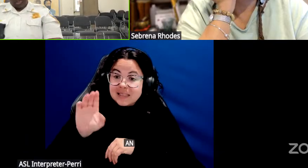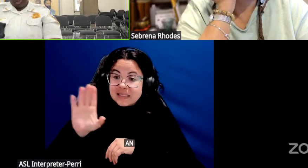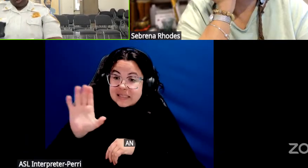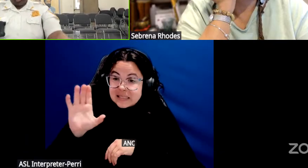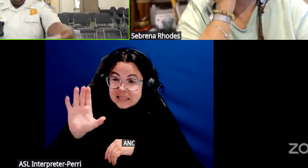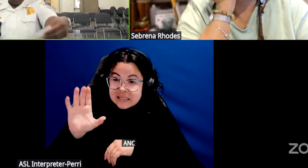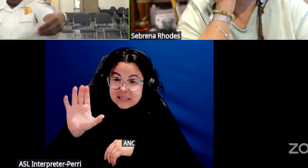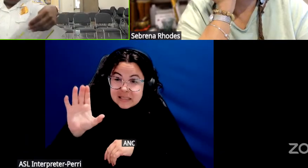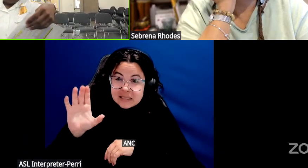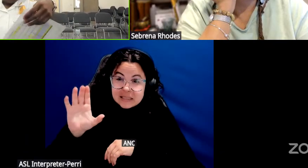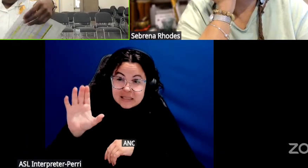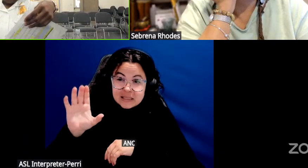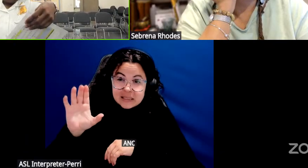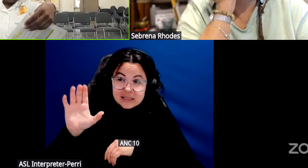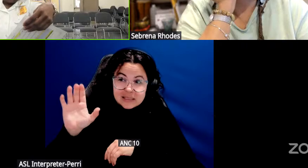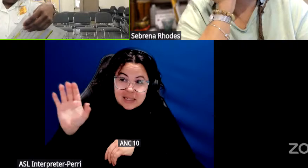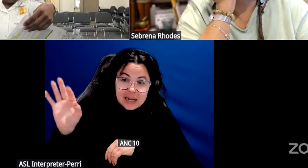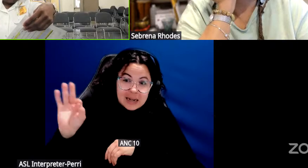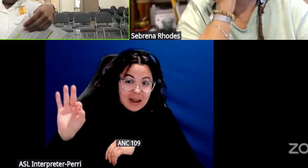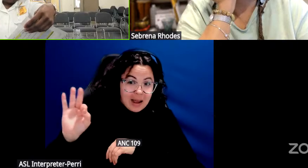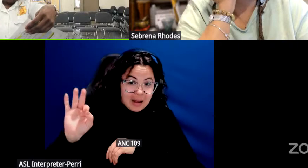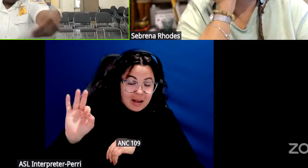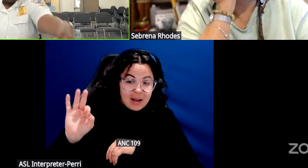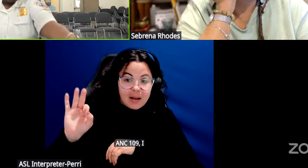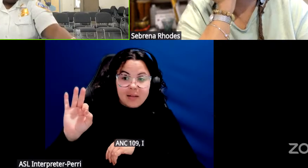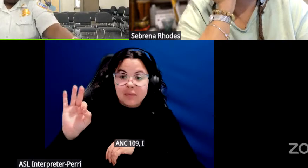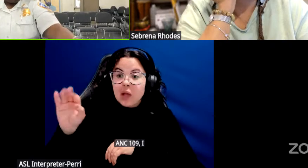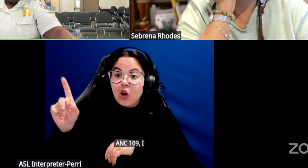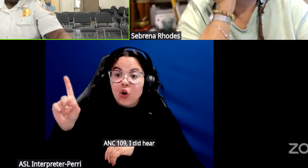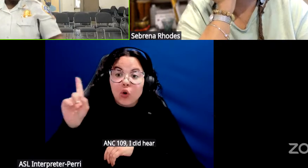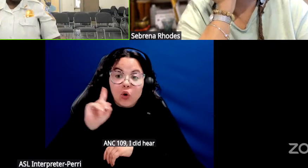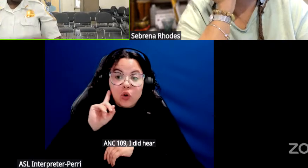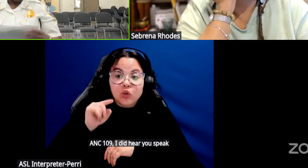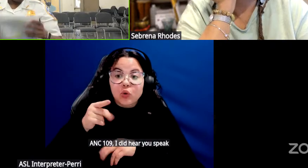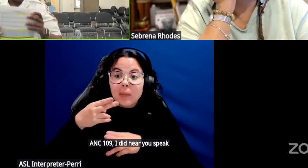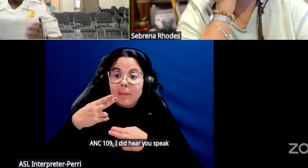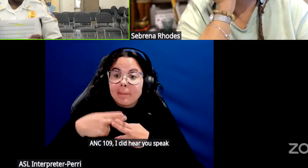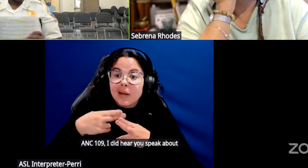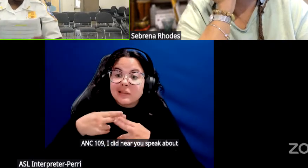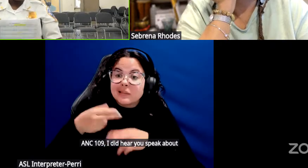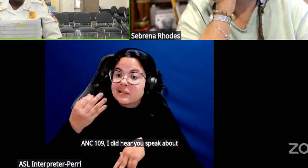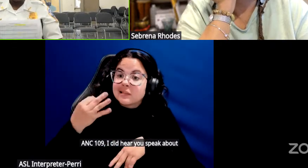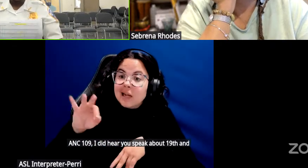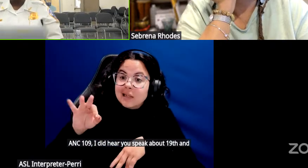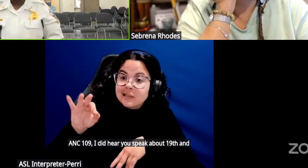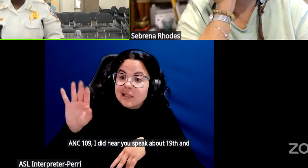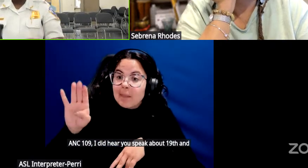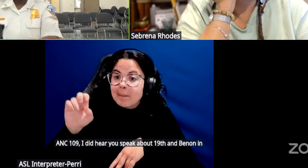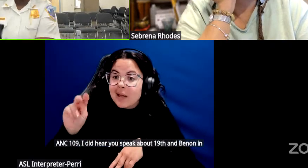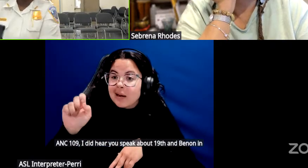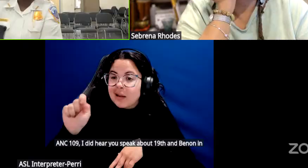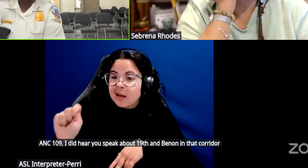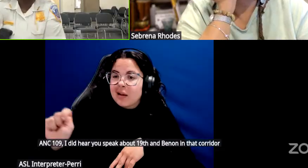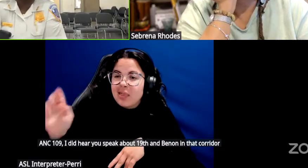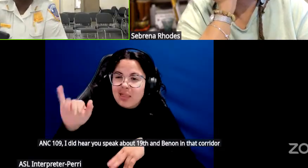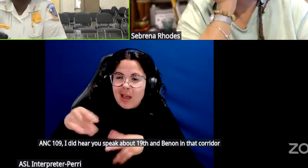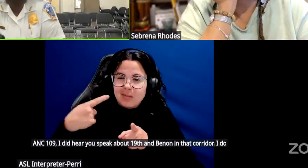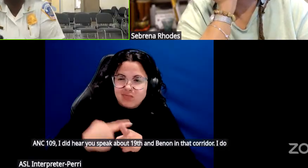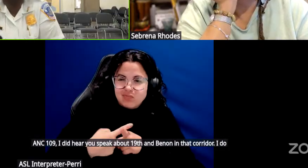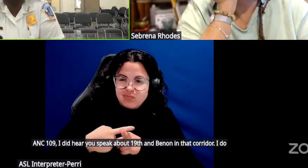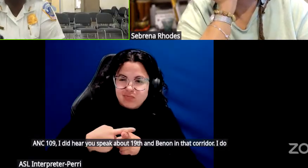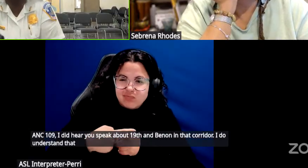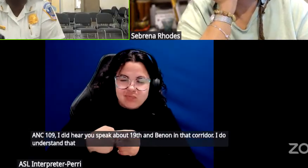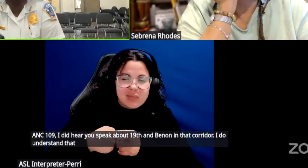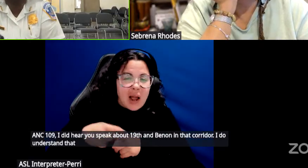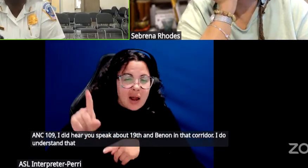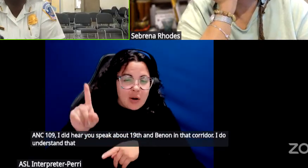ANC Commissioner 9, I did hear you speak about 19th and Benton in that corridor. I do understand that there